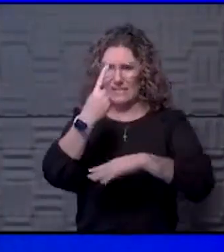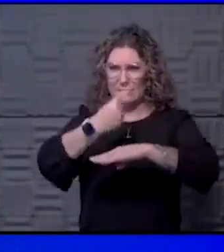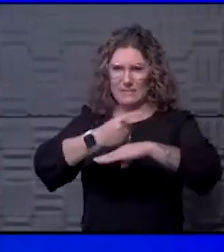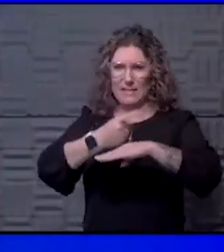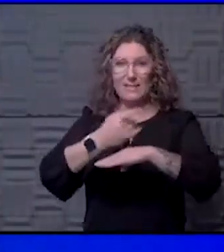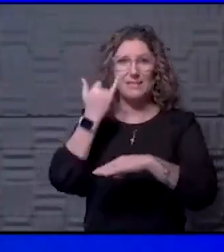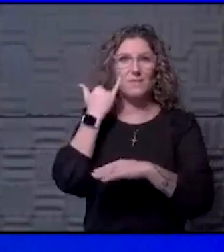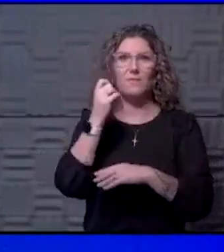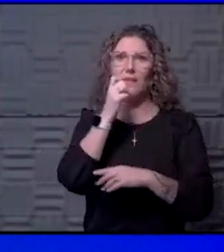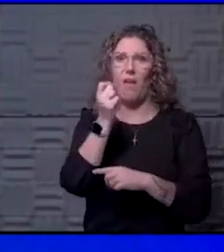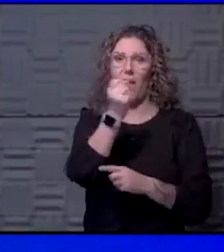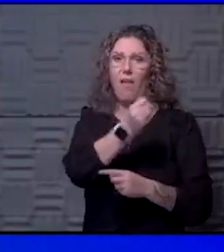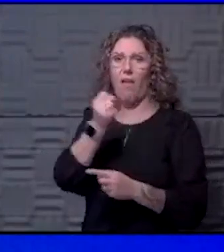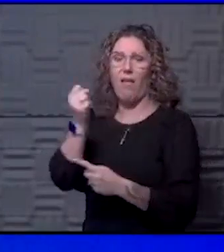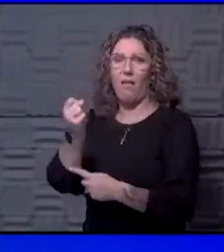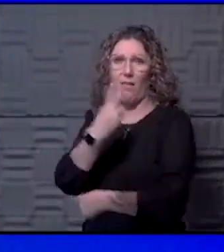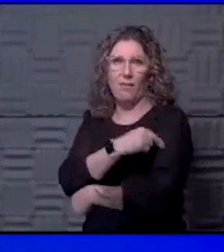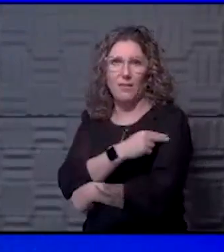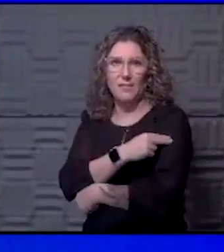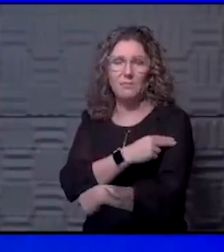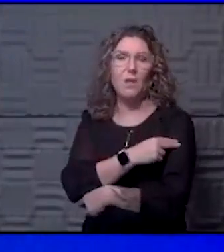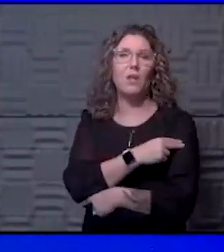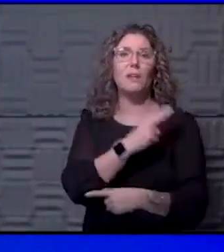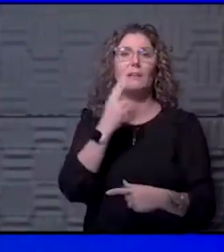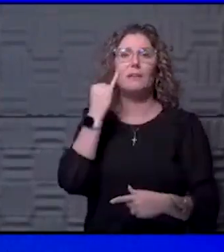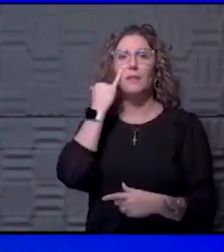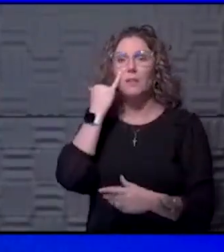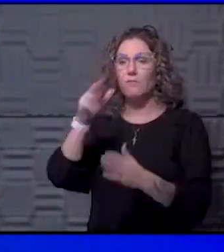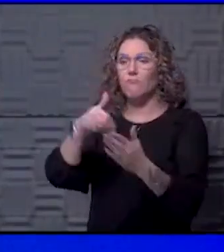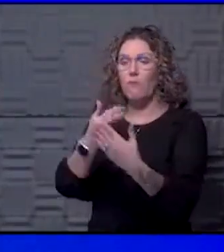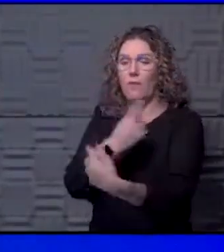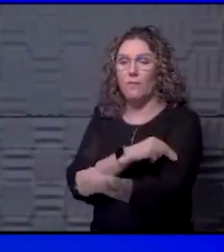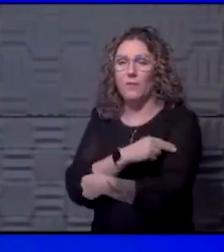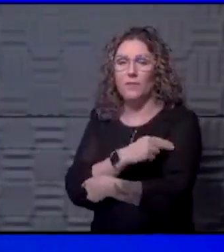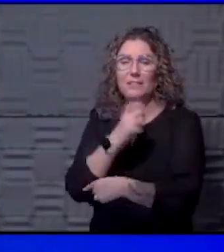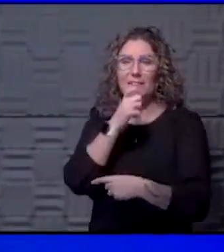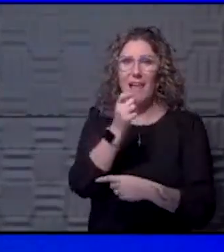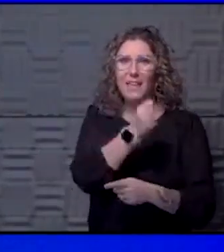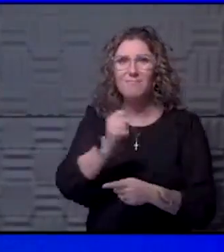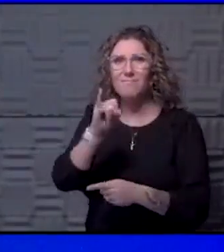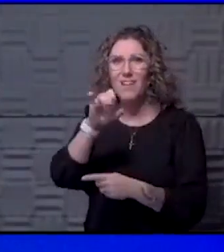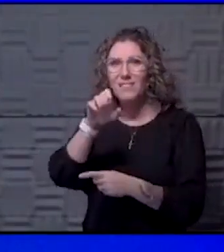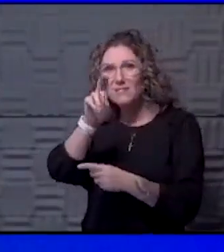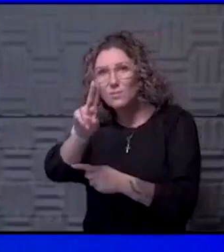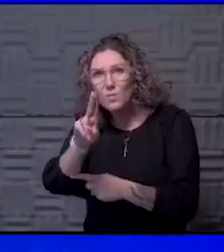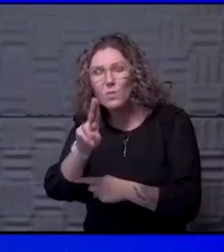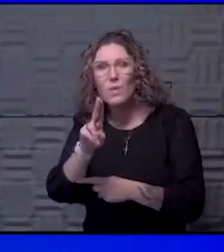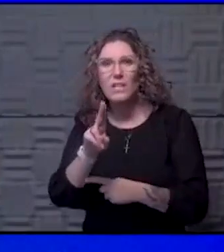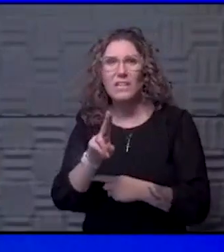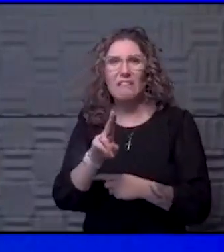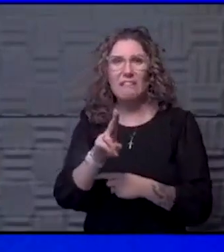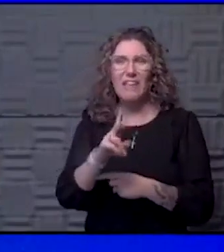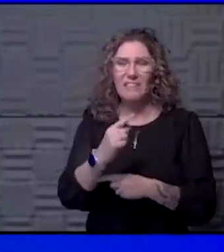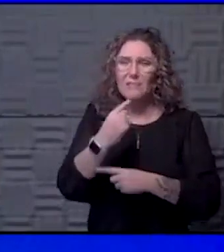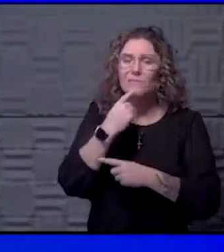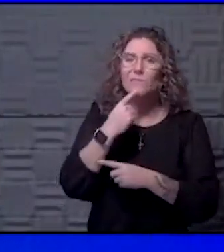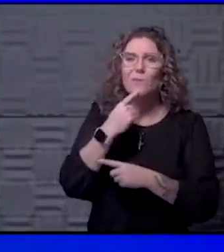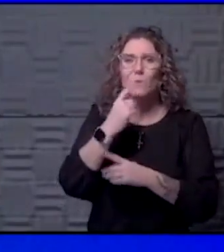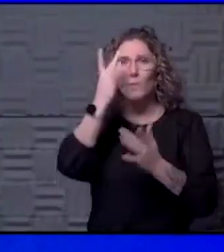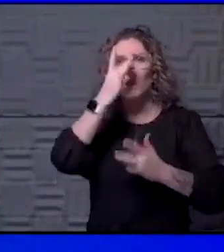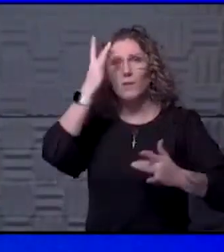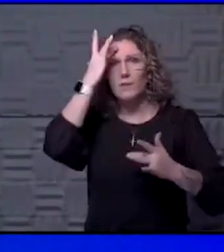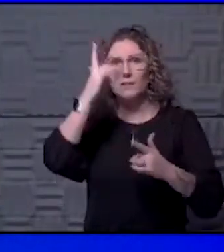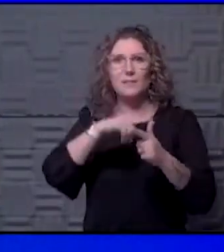you're not hospitalized, it's in that 10 days. If you come to the hospital and you don't have to go to the ICU, it's really that 10 days, that acute illness part, and